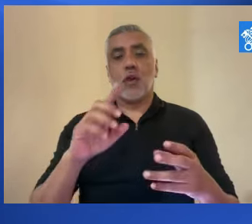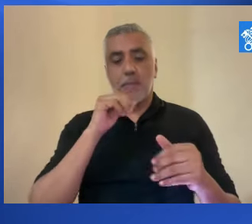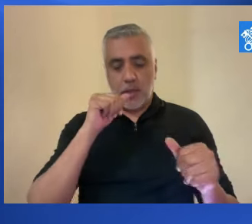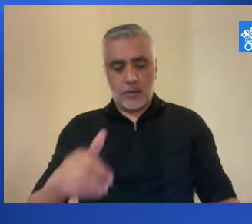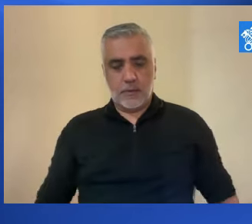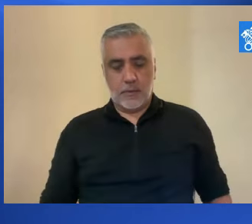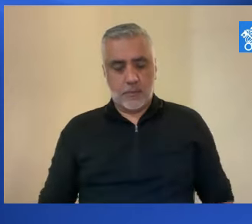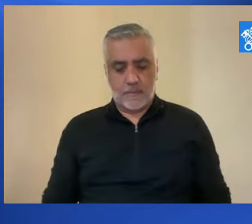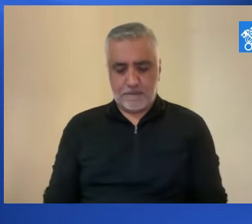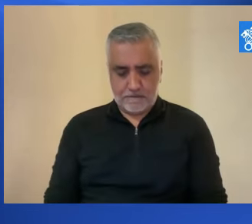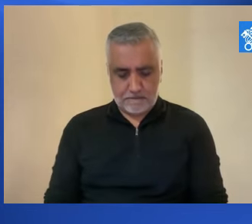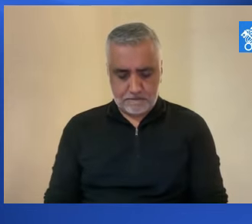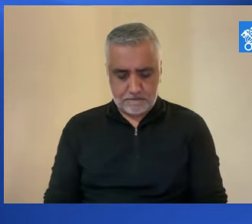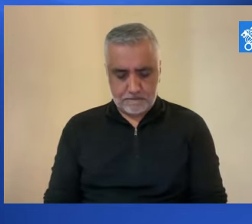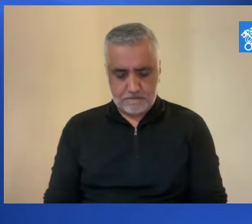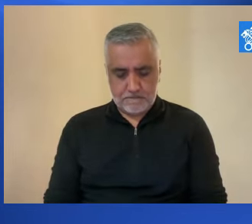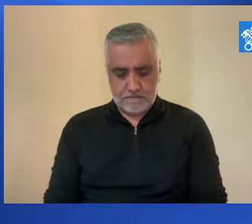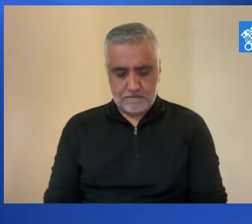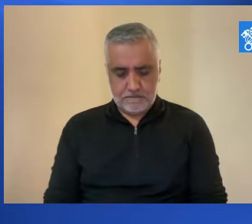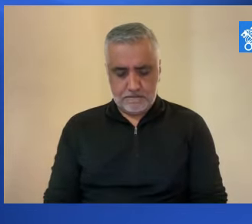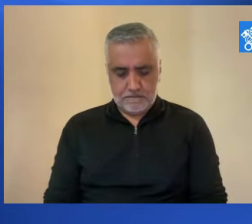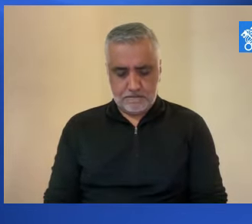Nel nome del Padre, del Figlio e dello Spirito Santo.